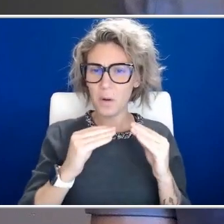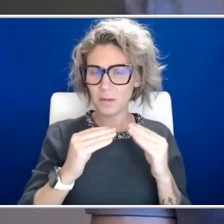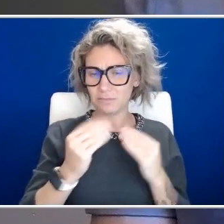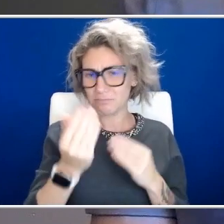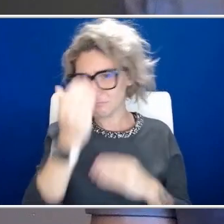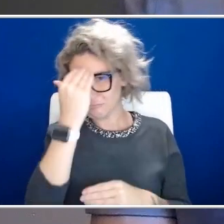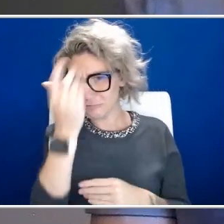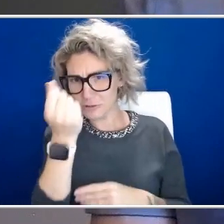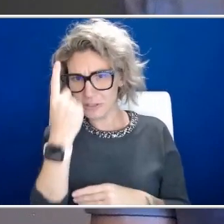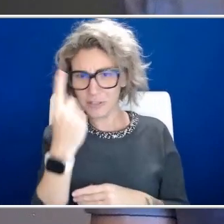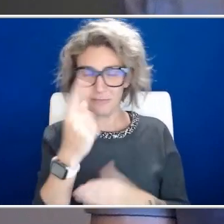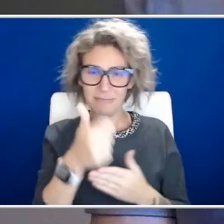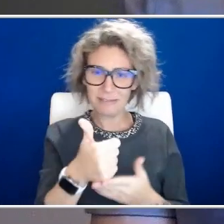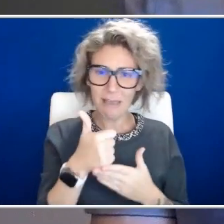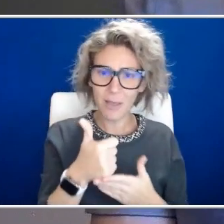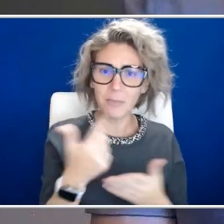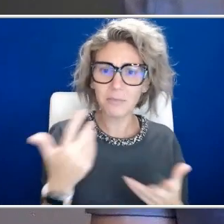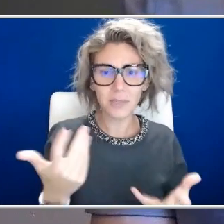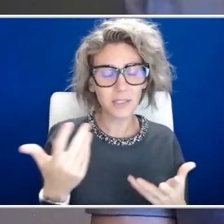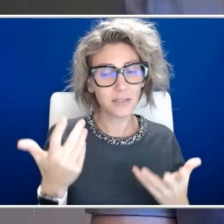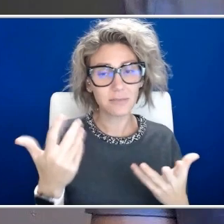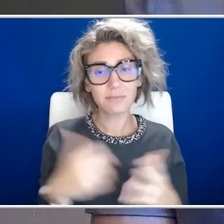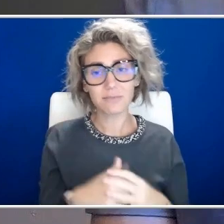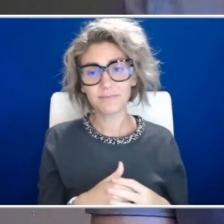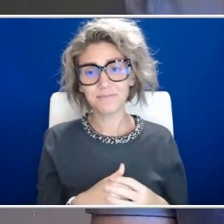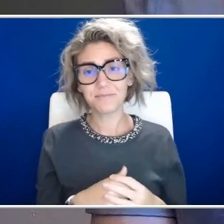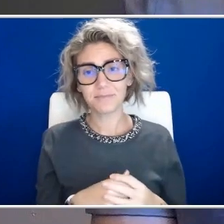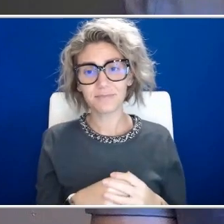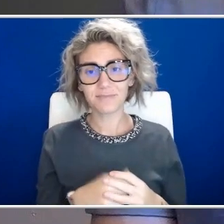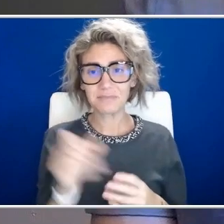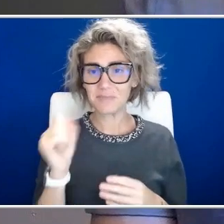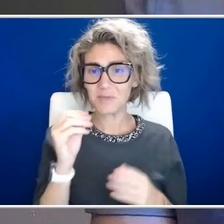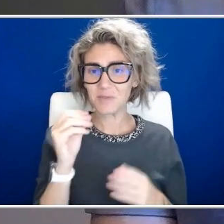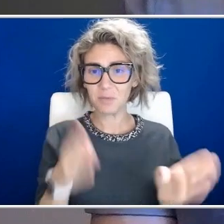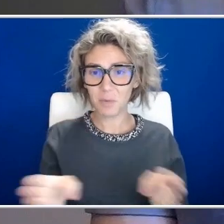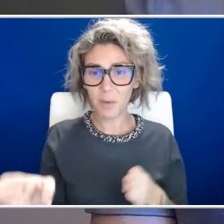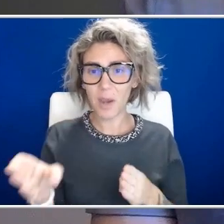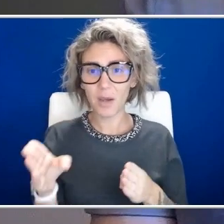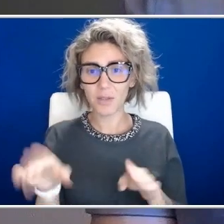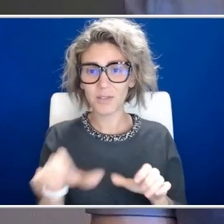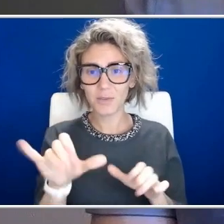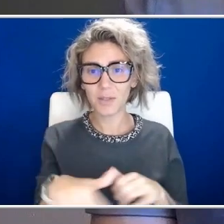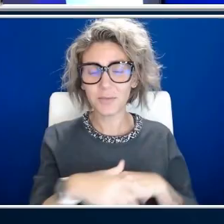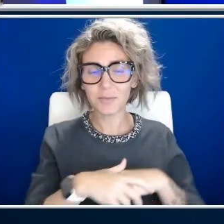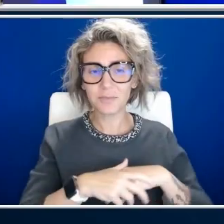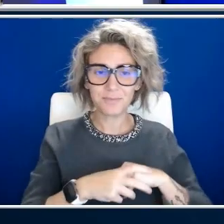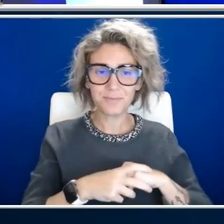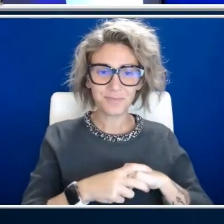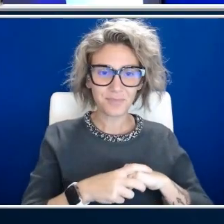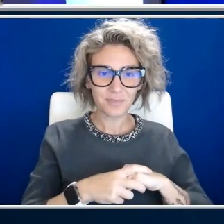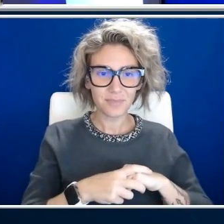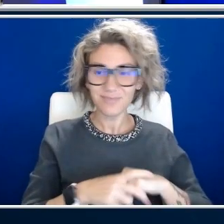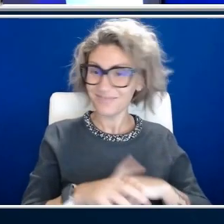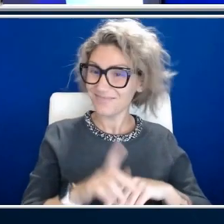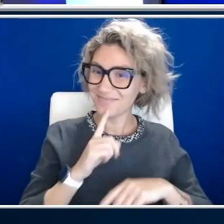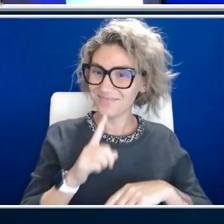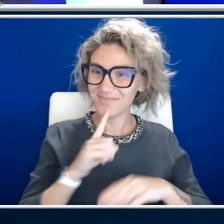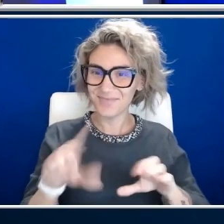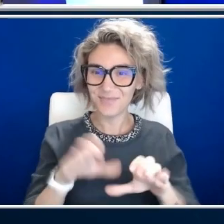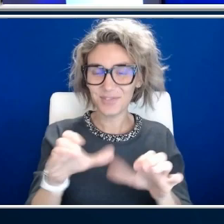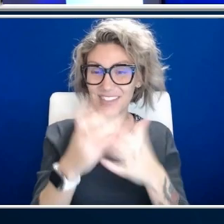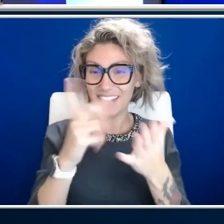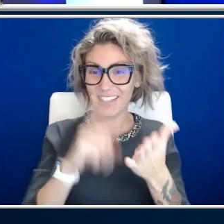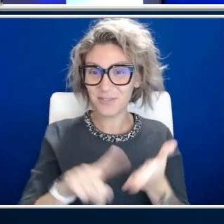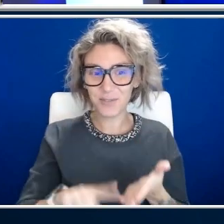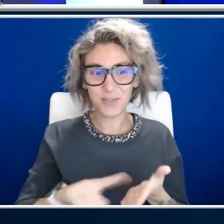just helped me just be so prepared to do this. Sure, doing a lot of research. Dr.